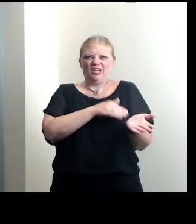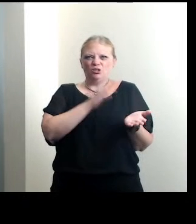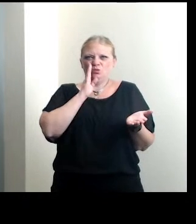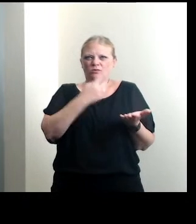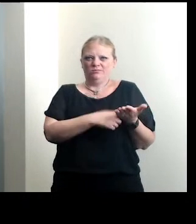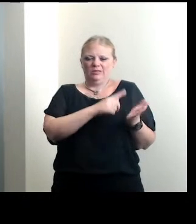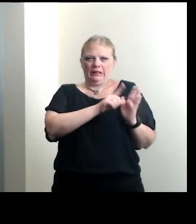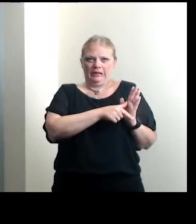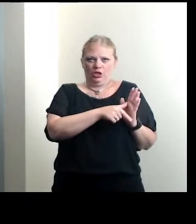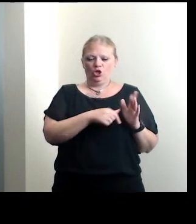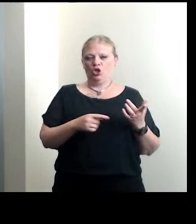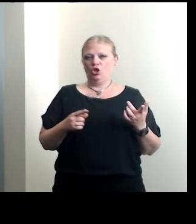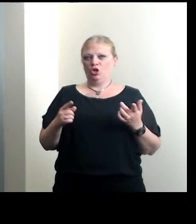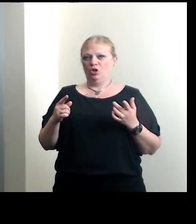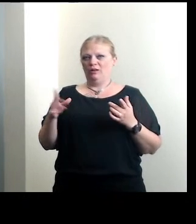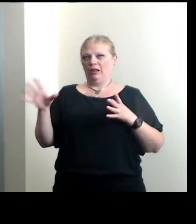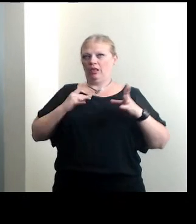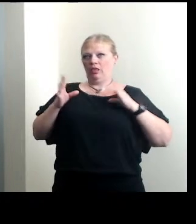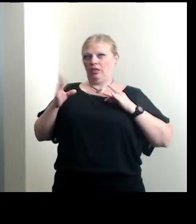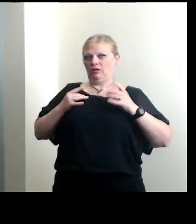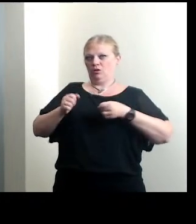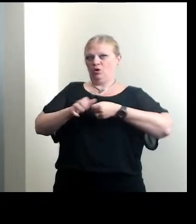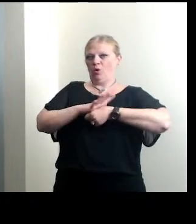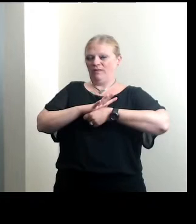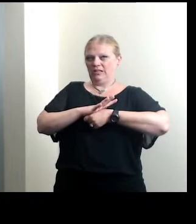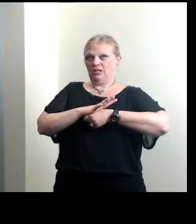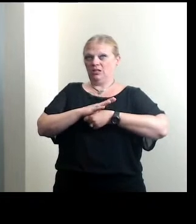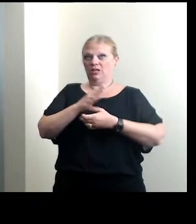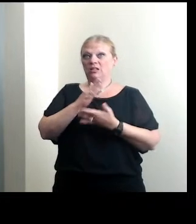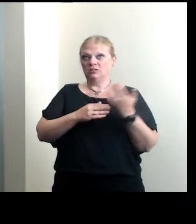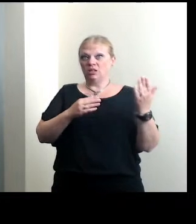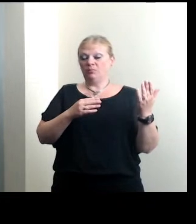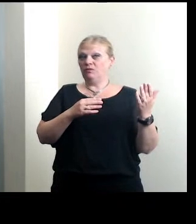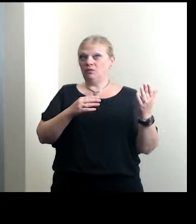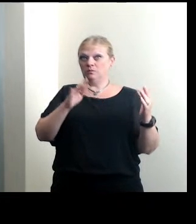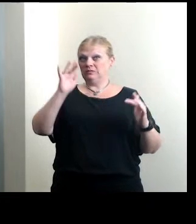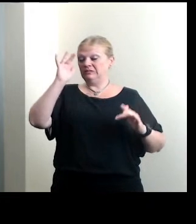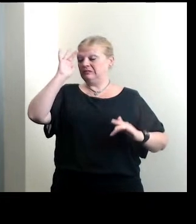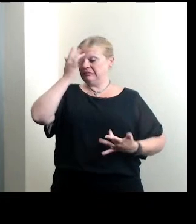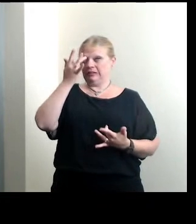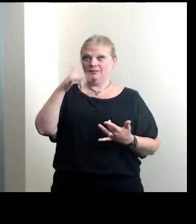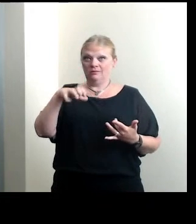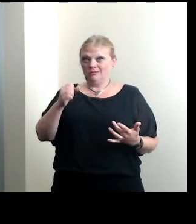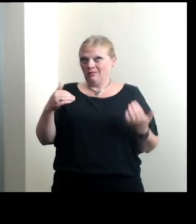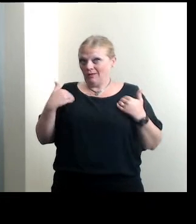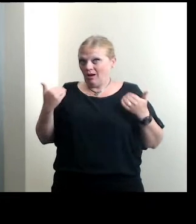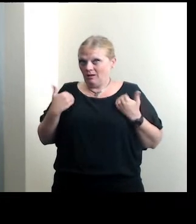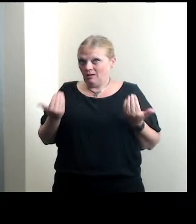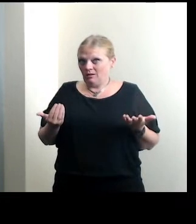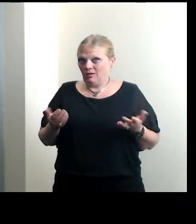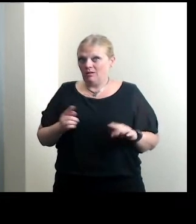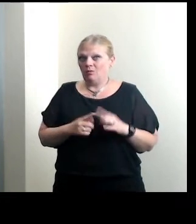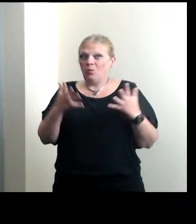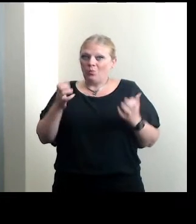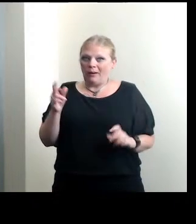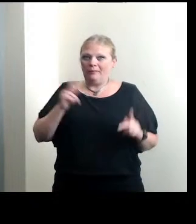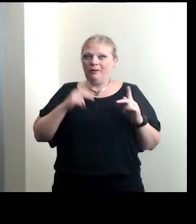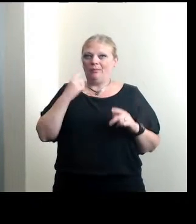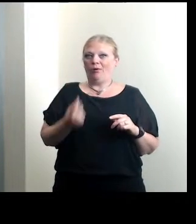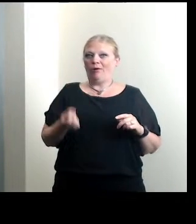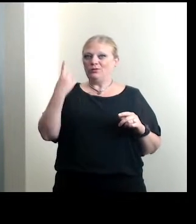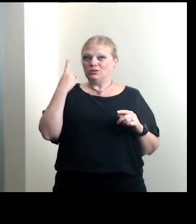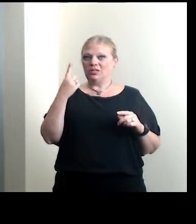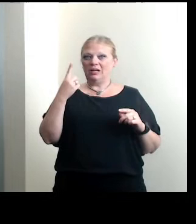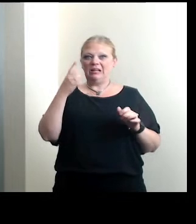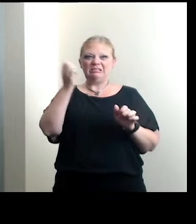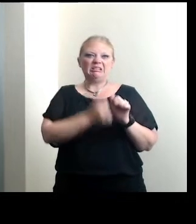later, who were contracting COVID, some of whom are sick, even though they're young of age. So we want people to understand that it